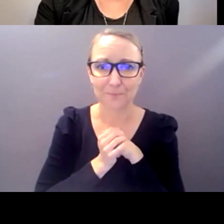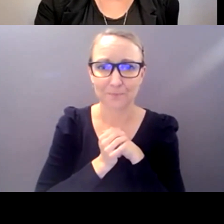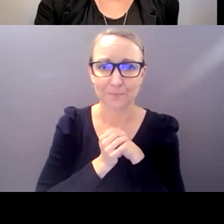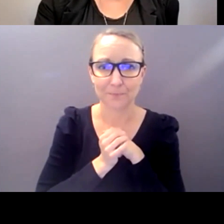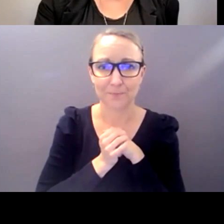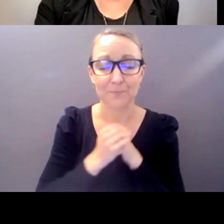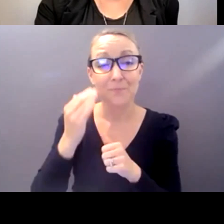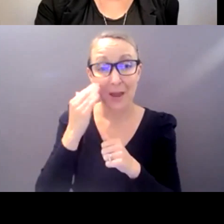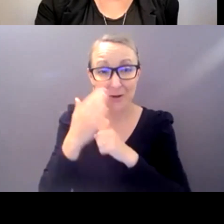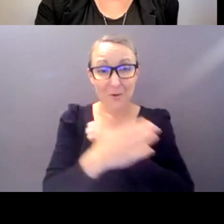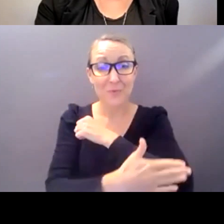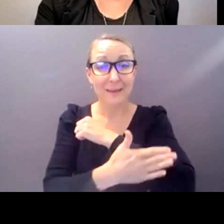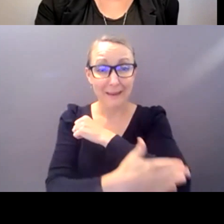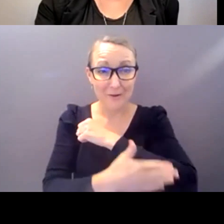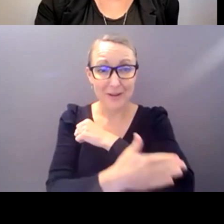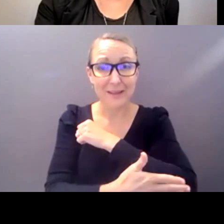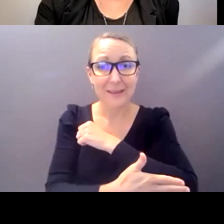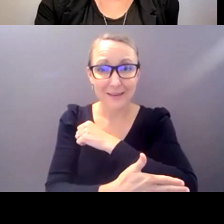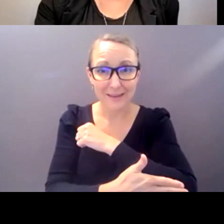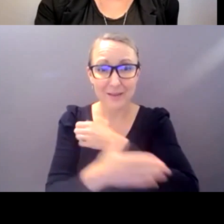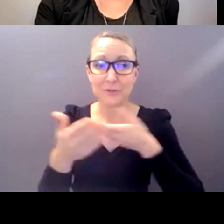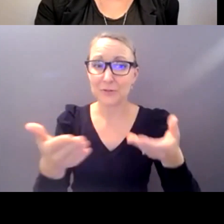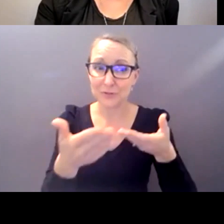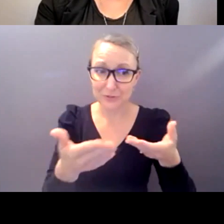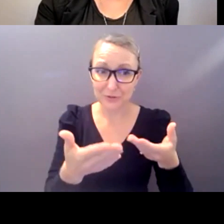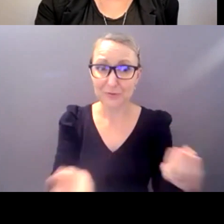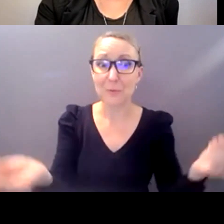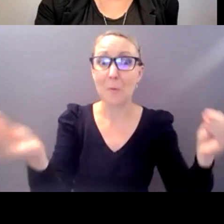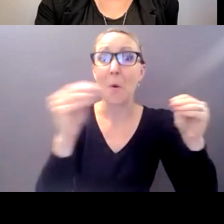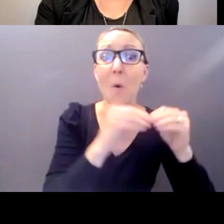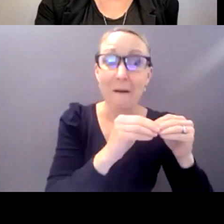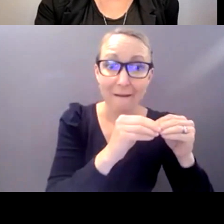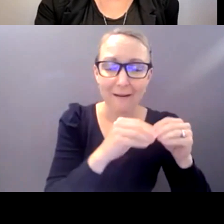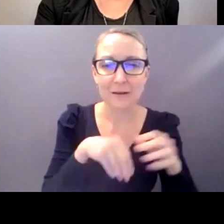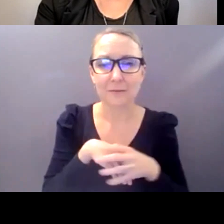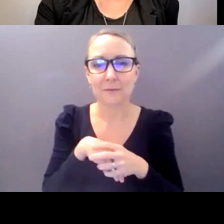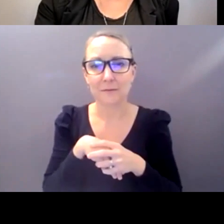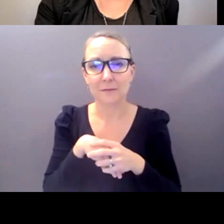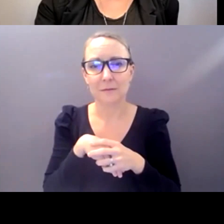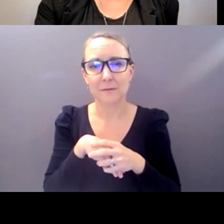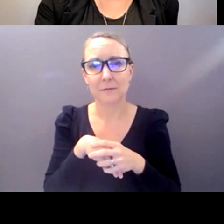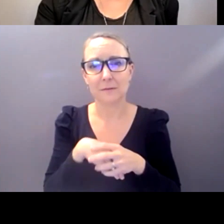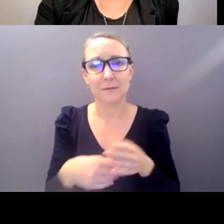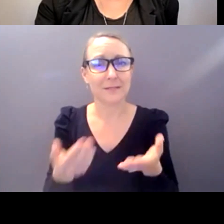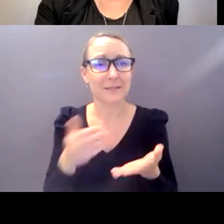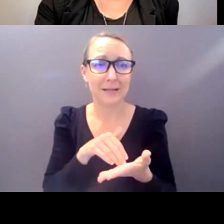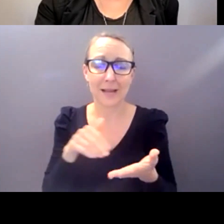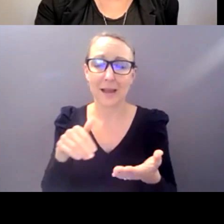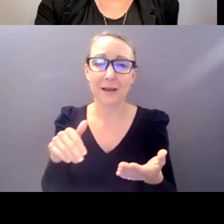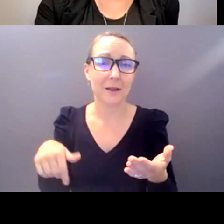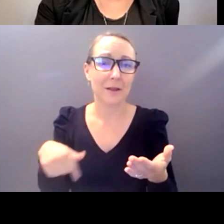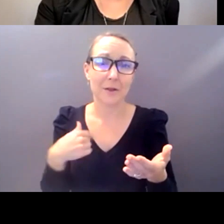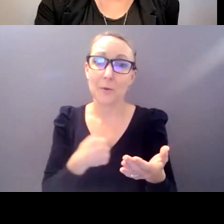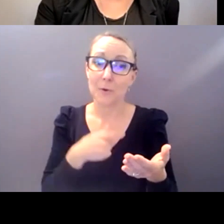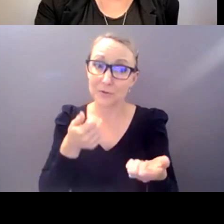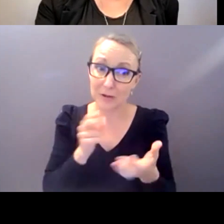know the county serves that many more fold. And we are, again, being honest and candid,